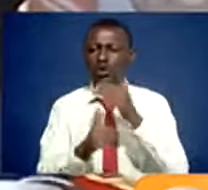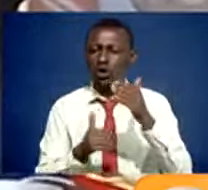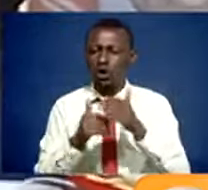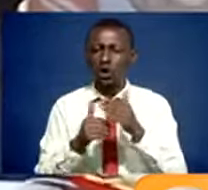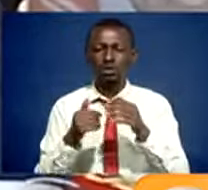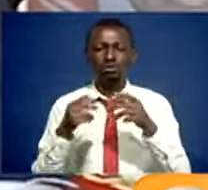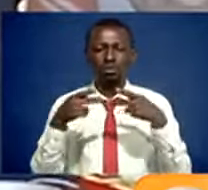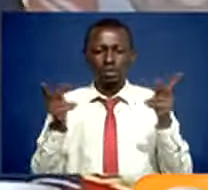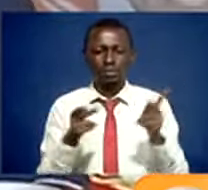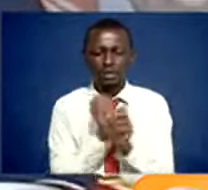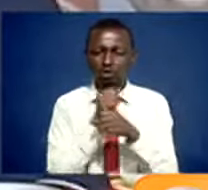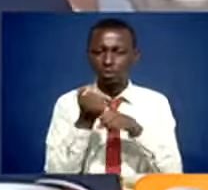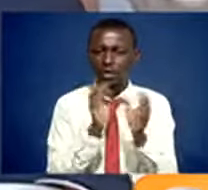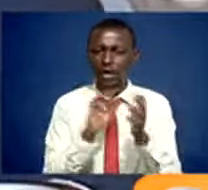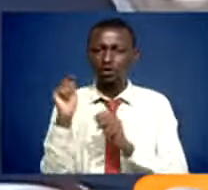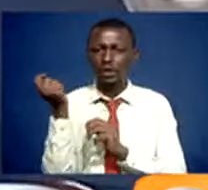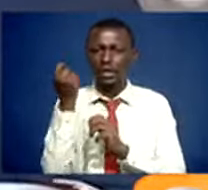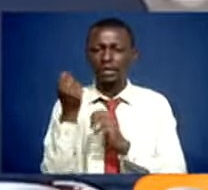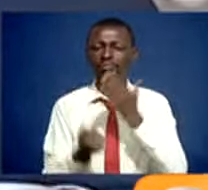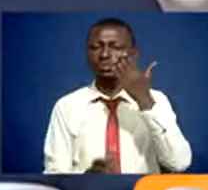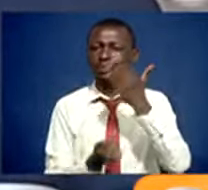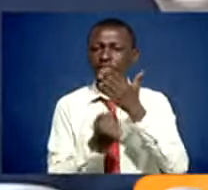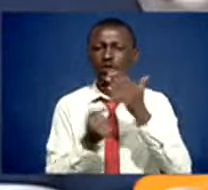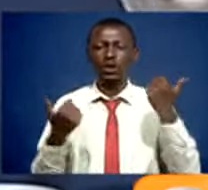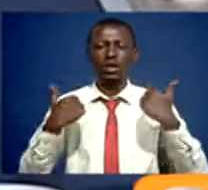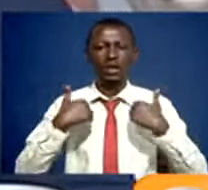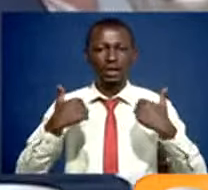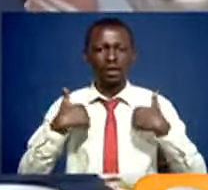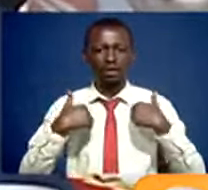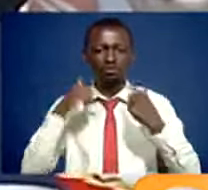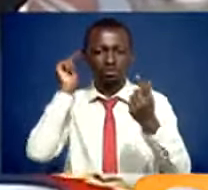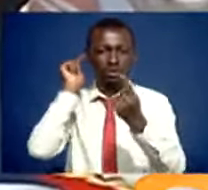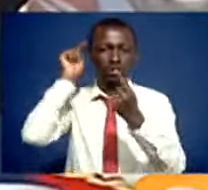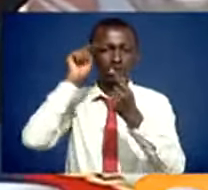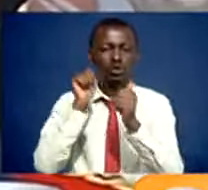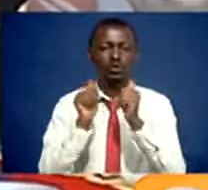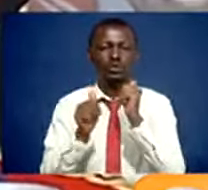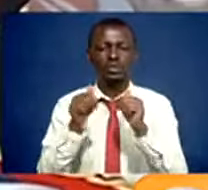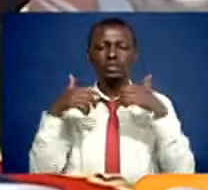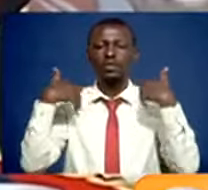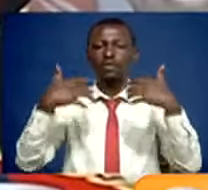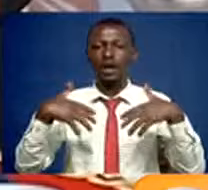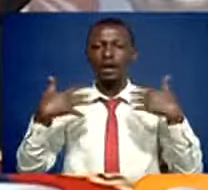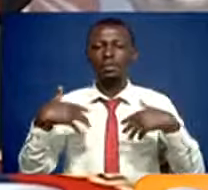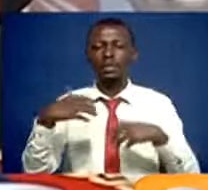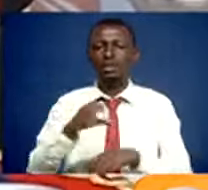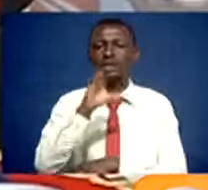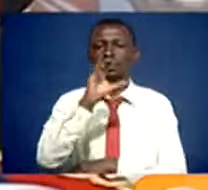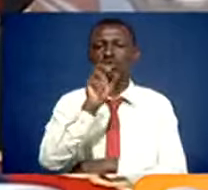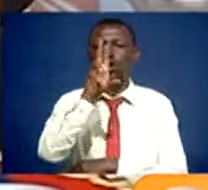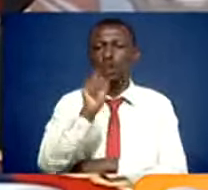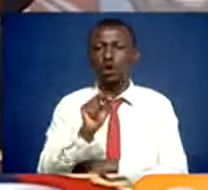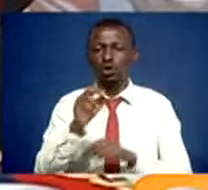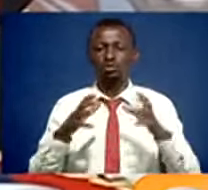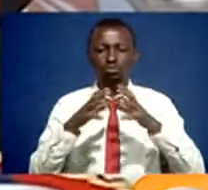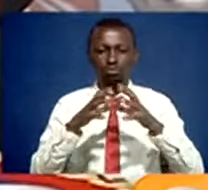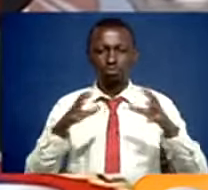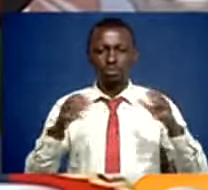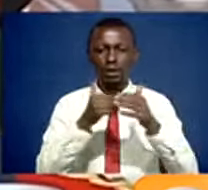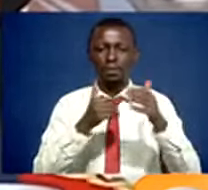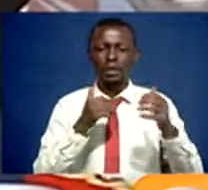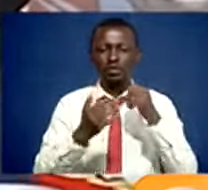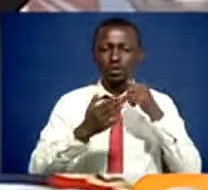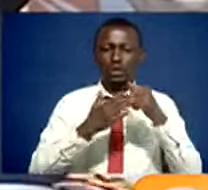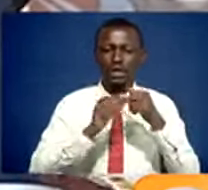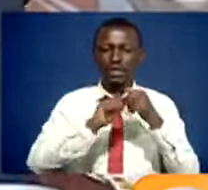gineries around Kenya. The aim is to expand cotton farming from 9,300